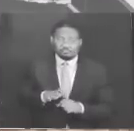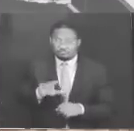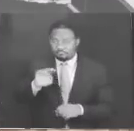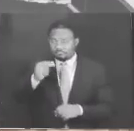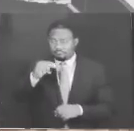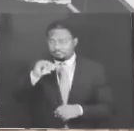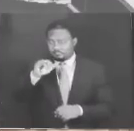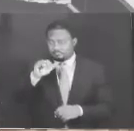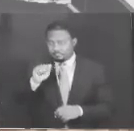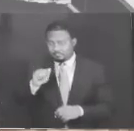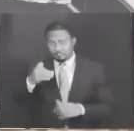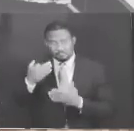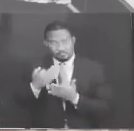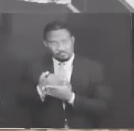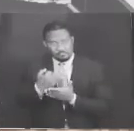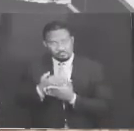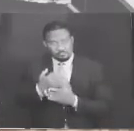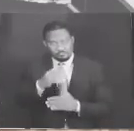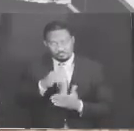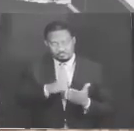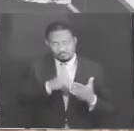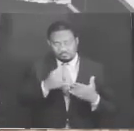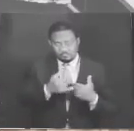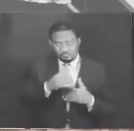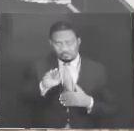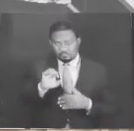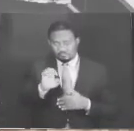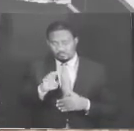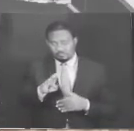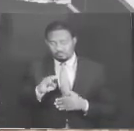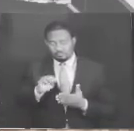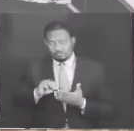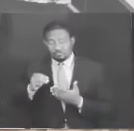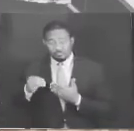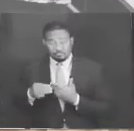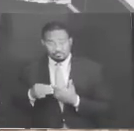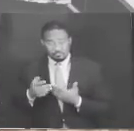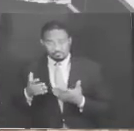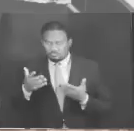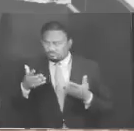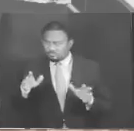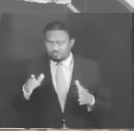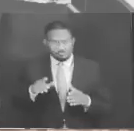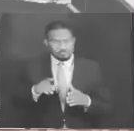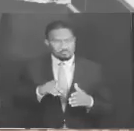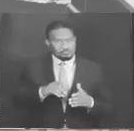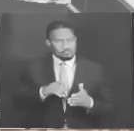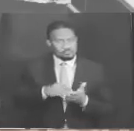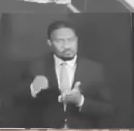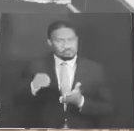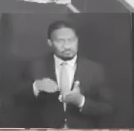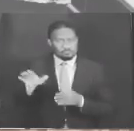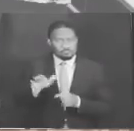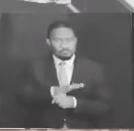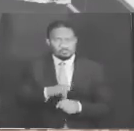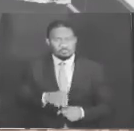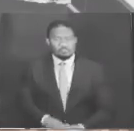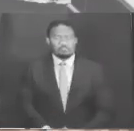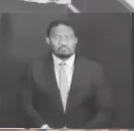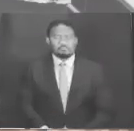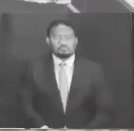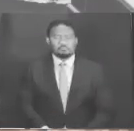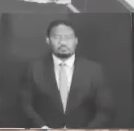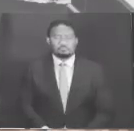Insurance Fund for the period covering January, February, March have been paid in full. Mr. Speaker,